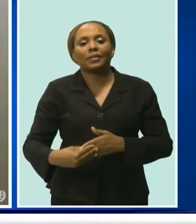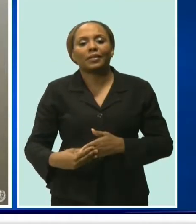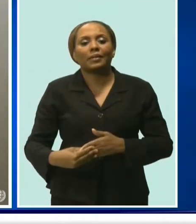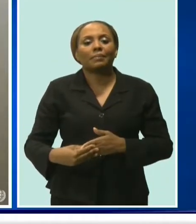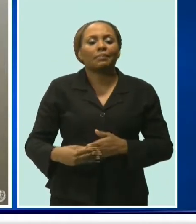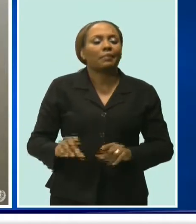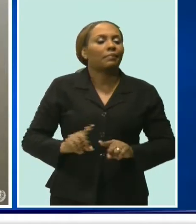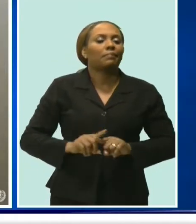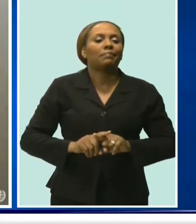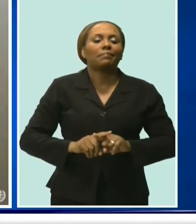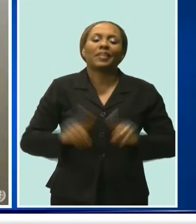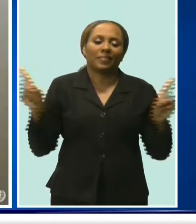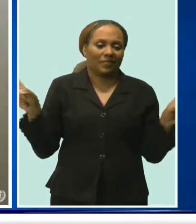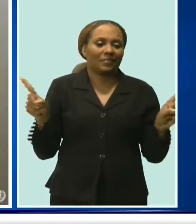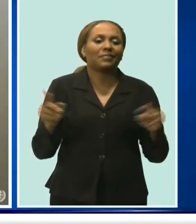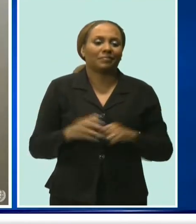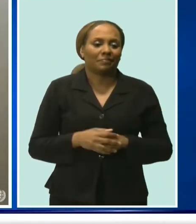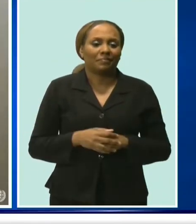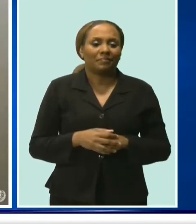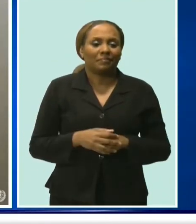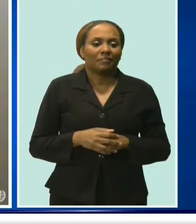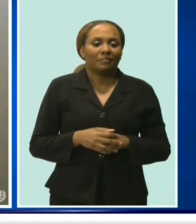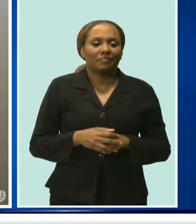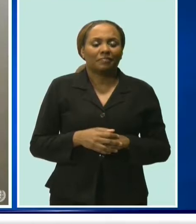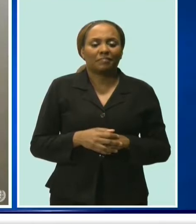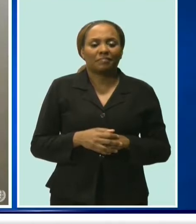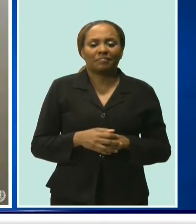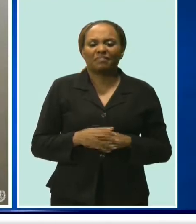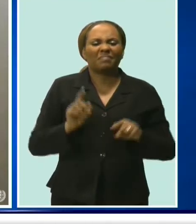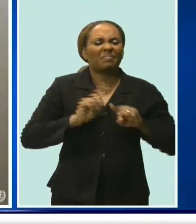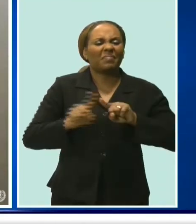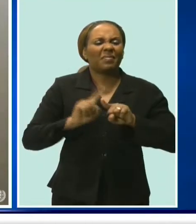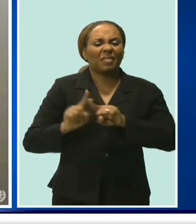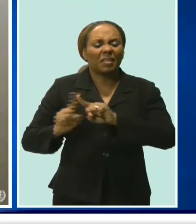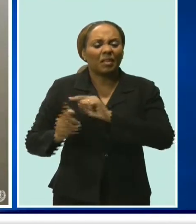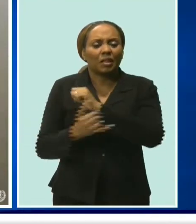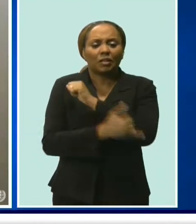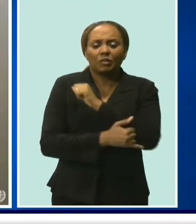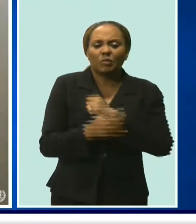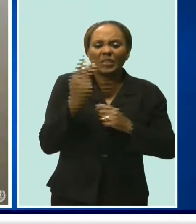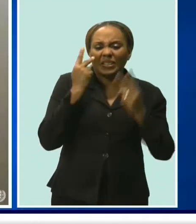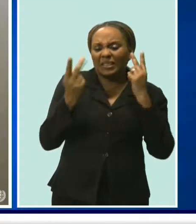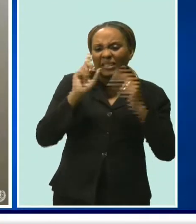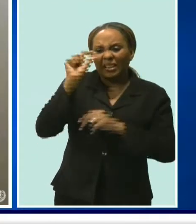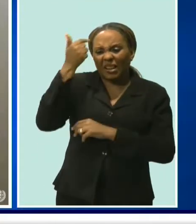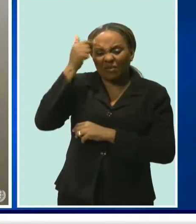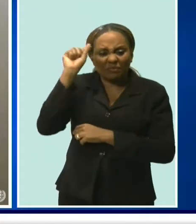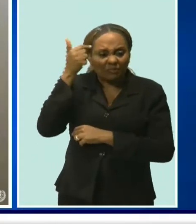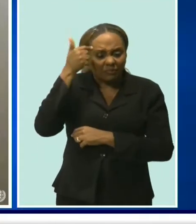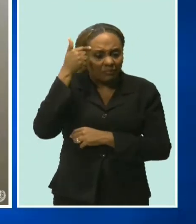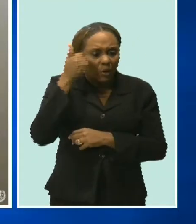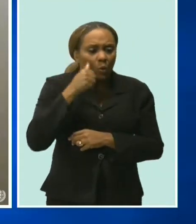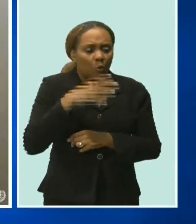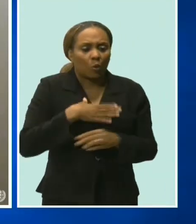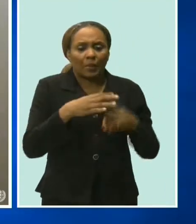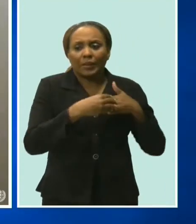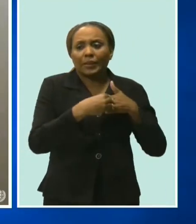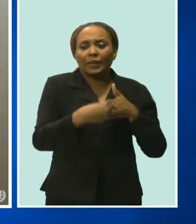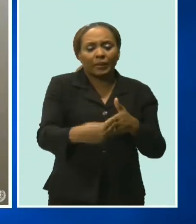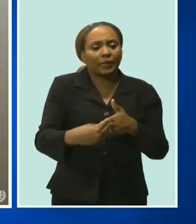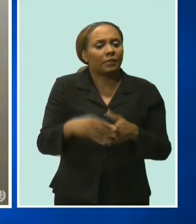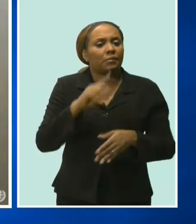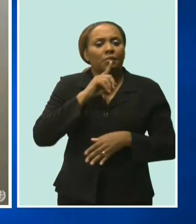difference. The evidence has shown in country after country how governments led by women have been more effective in flattening the curve